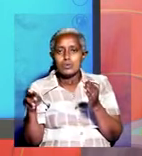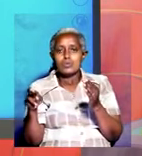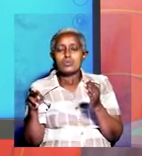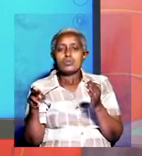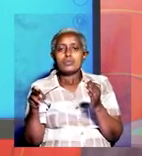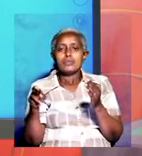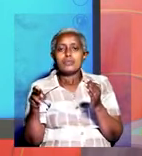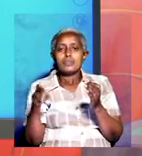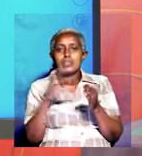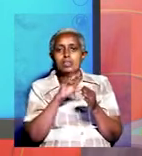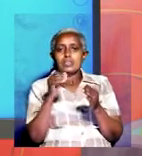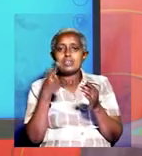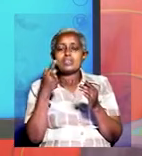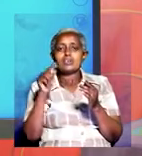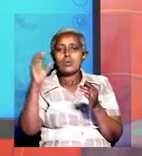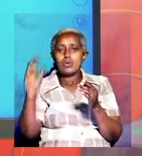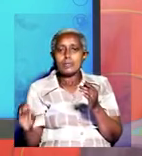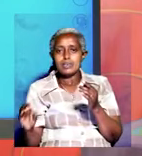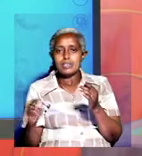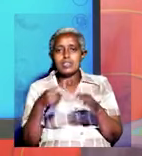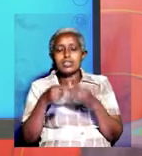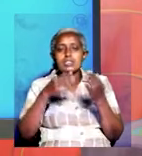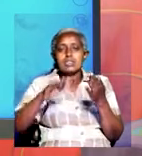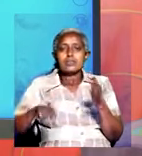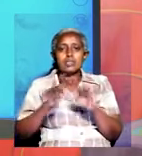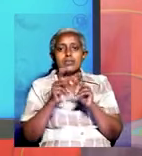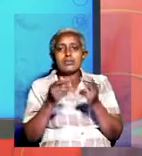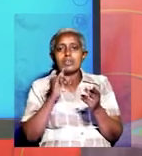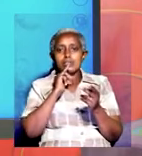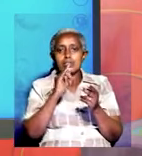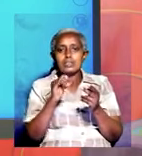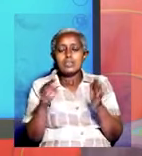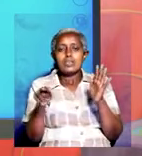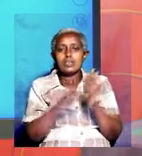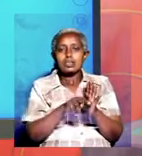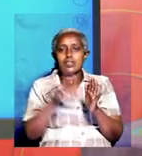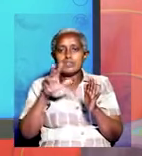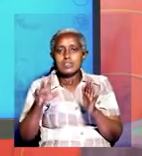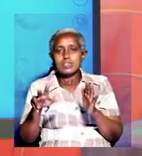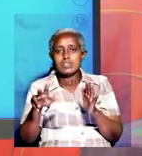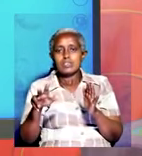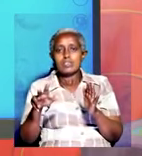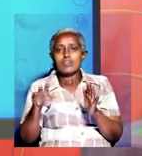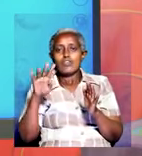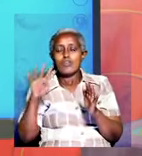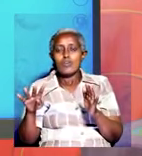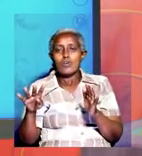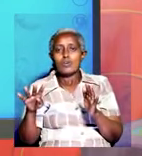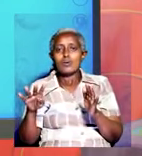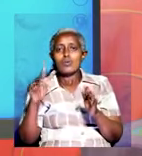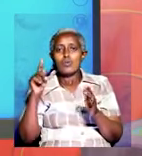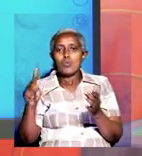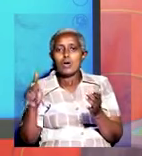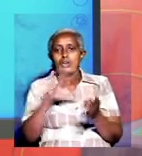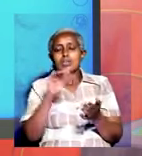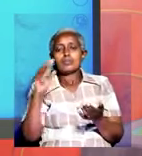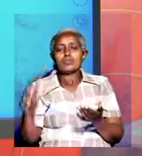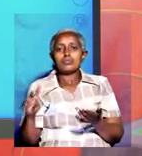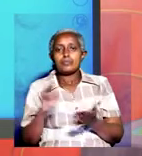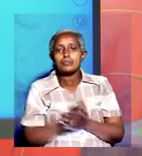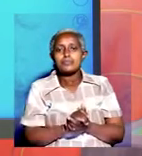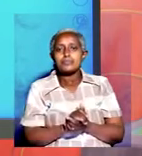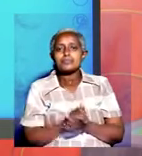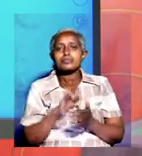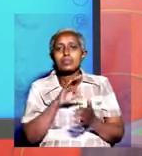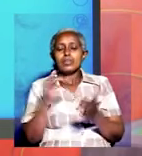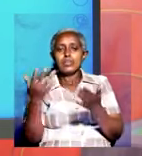the row and the column. The remaining part will be this -3, 4, 1, and 2.